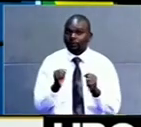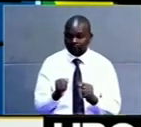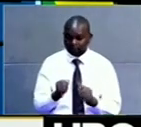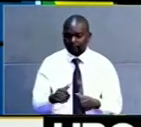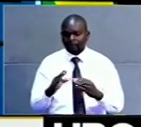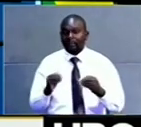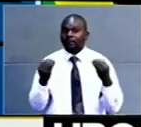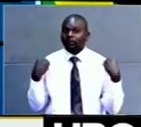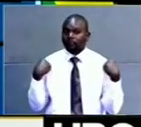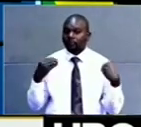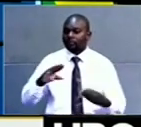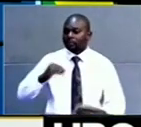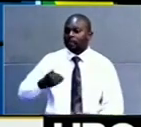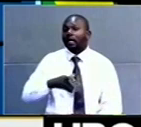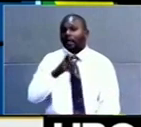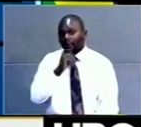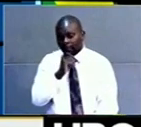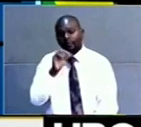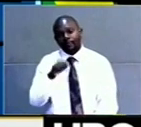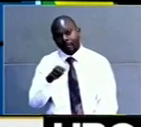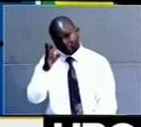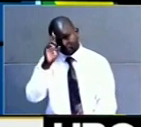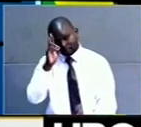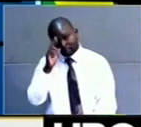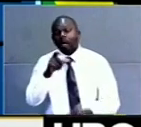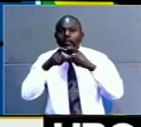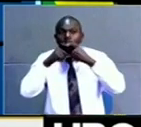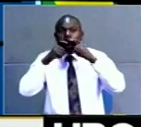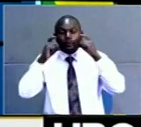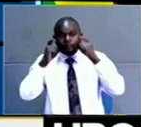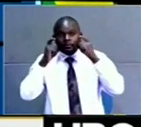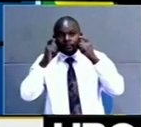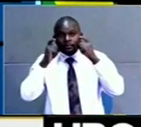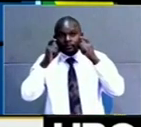Sportsmen and women should remember that masks should not be worn